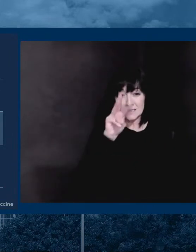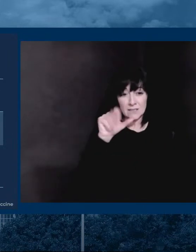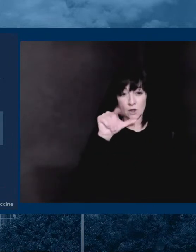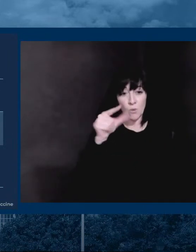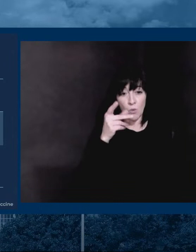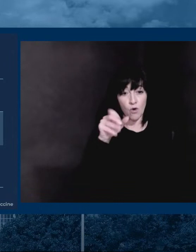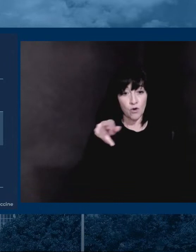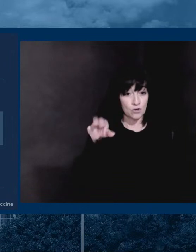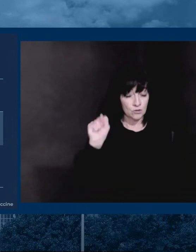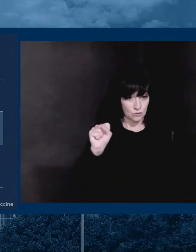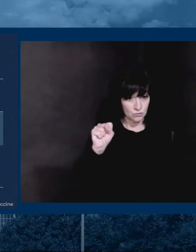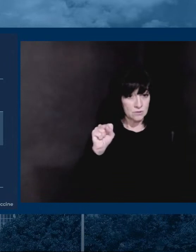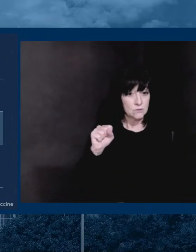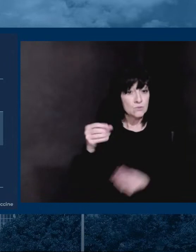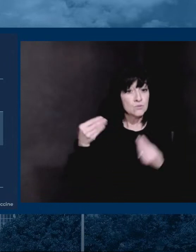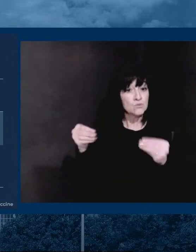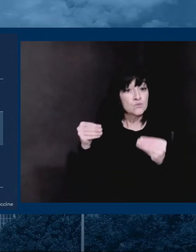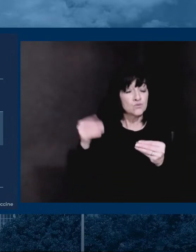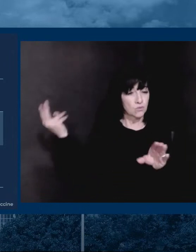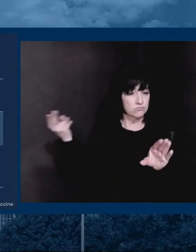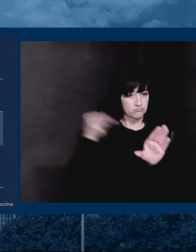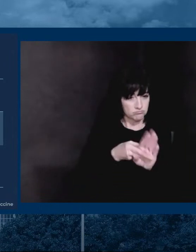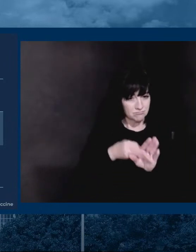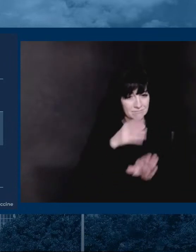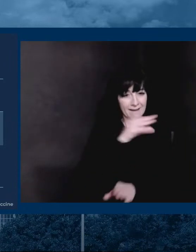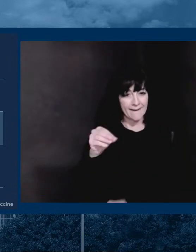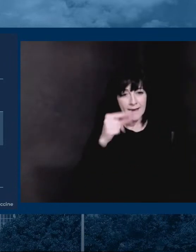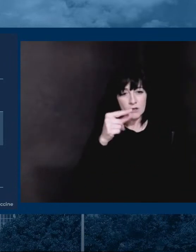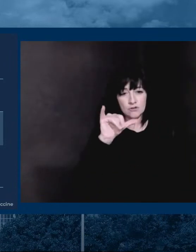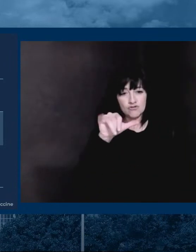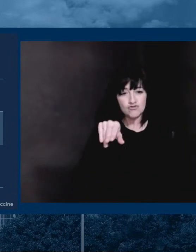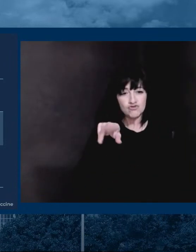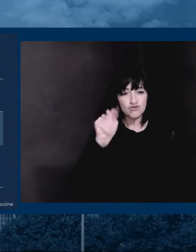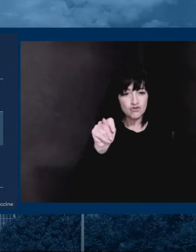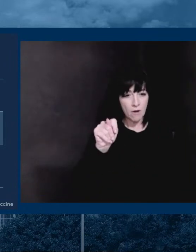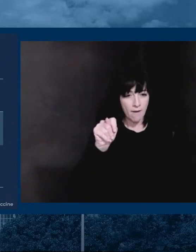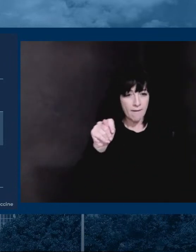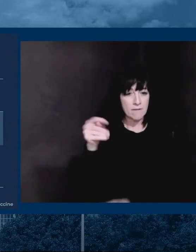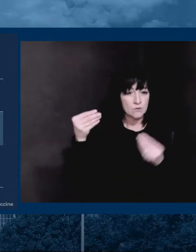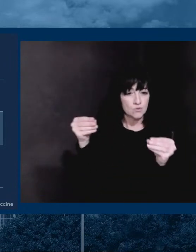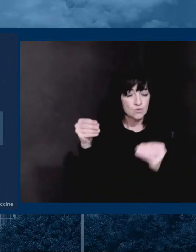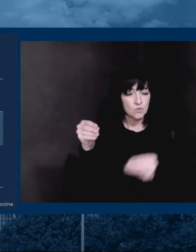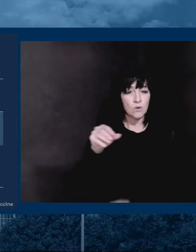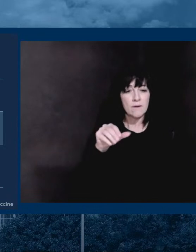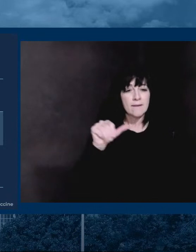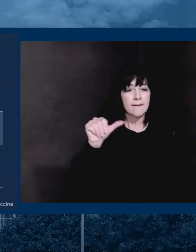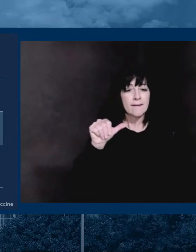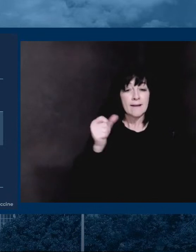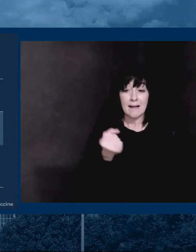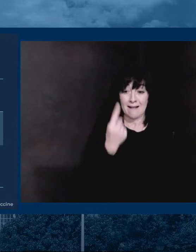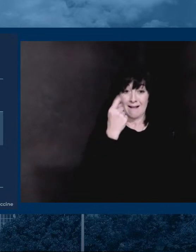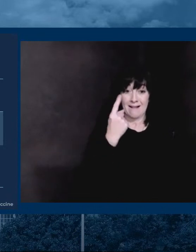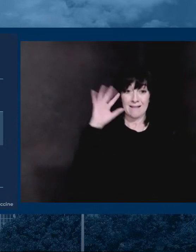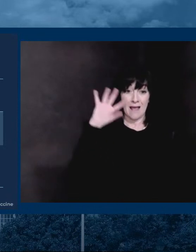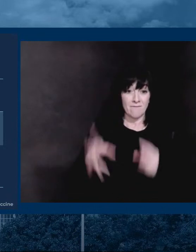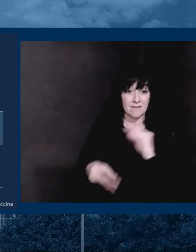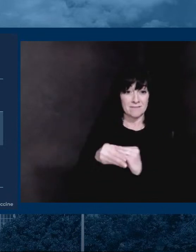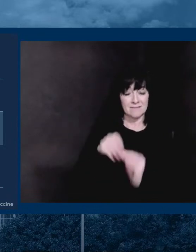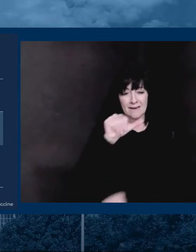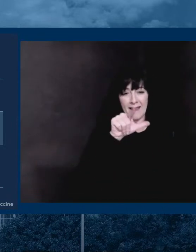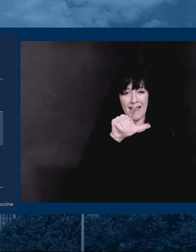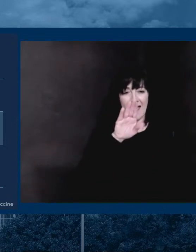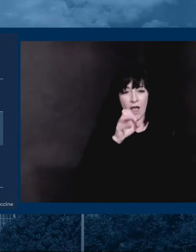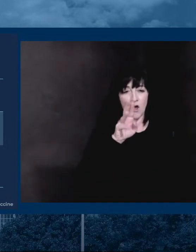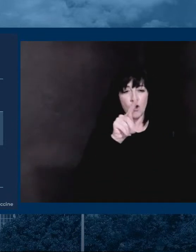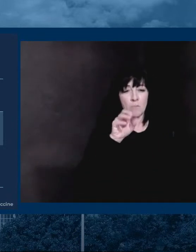as Giant stores that are starting next week, as well as Albertsons, 11 Albertsons, which is